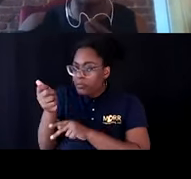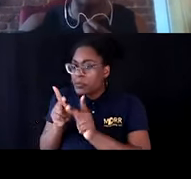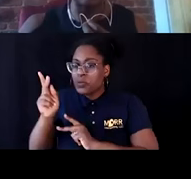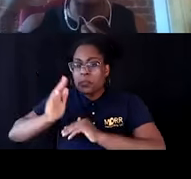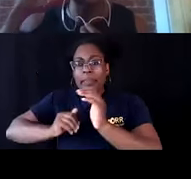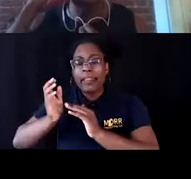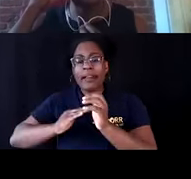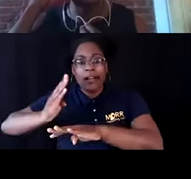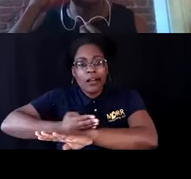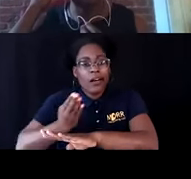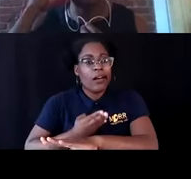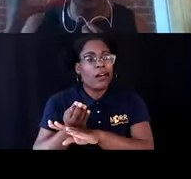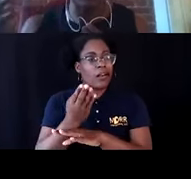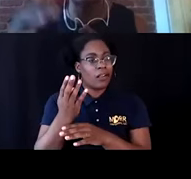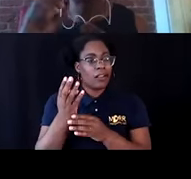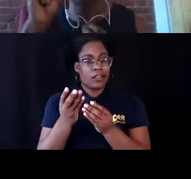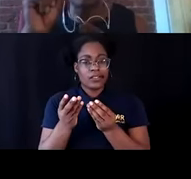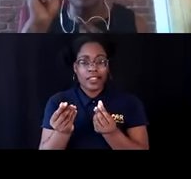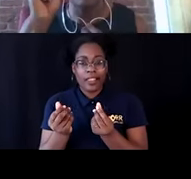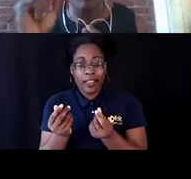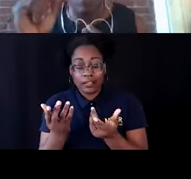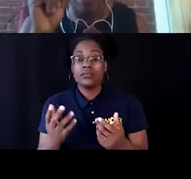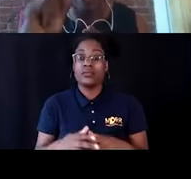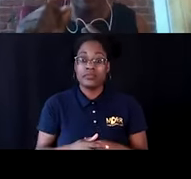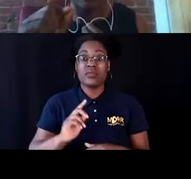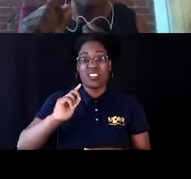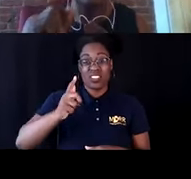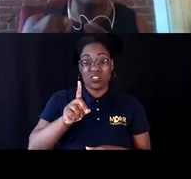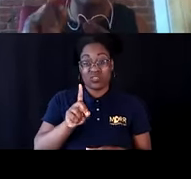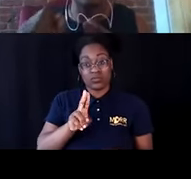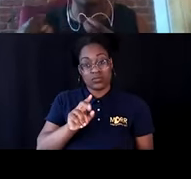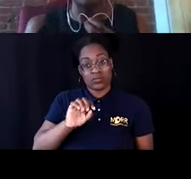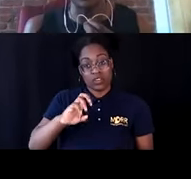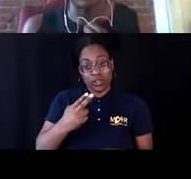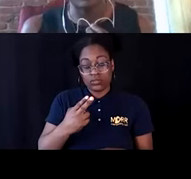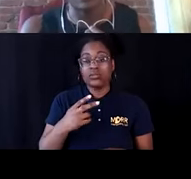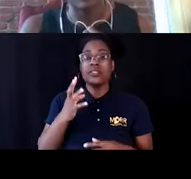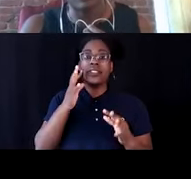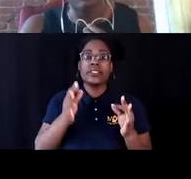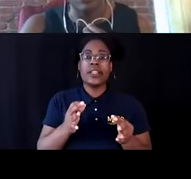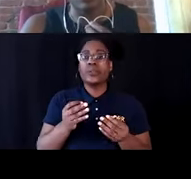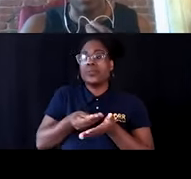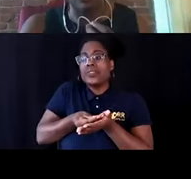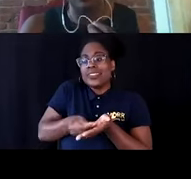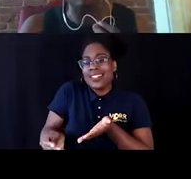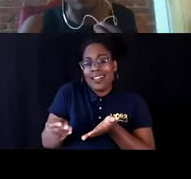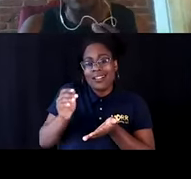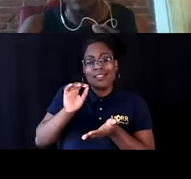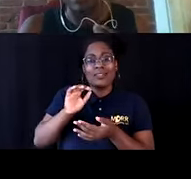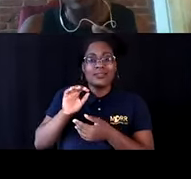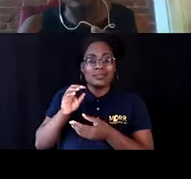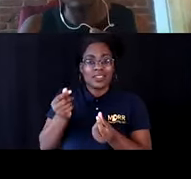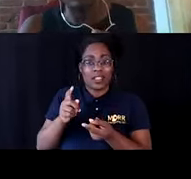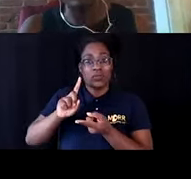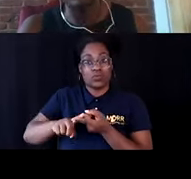land later to the British for a very small island in Indonesia that had lots of nutmeg and